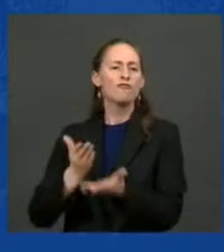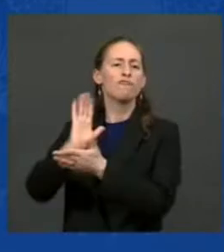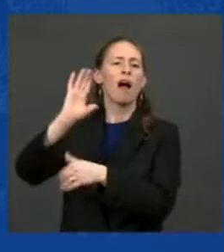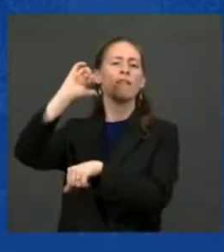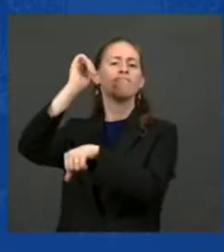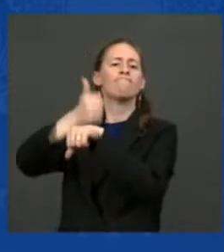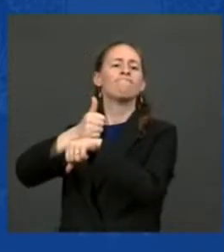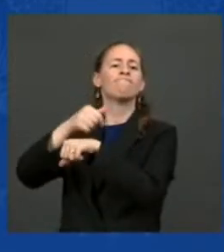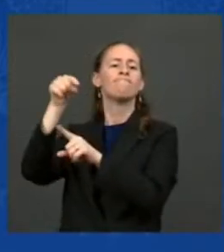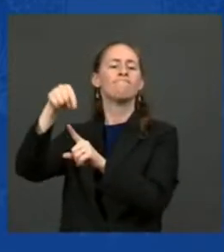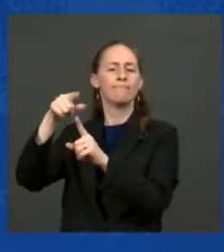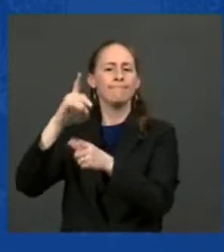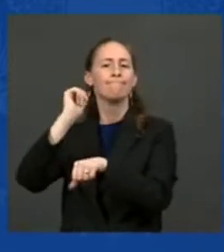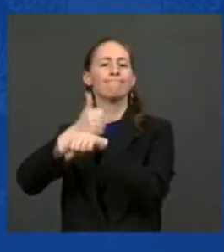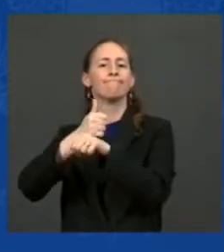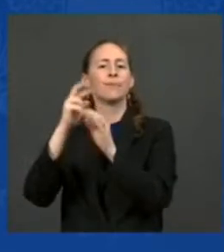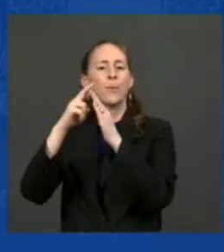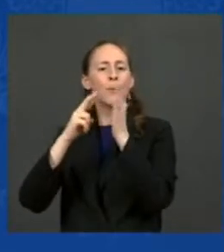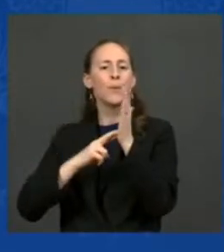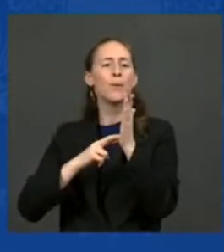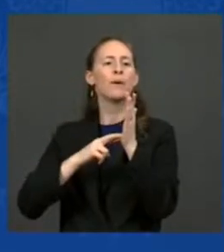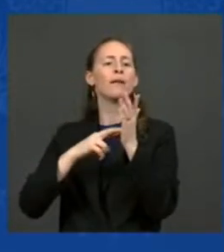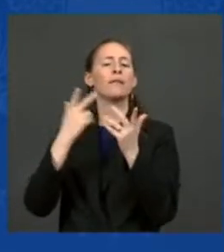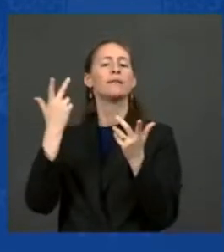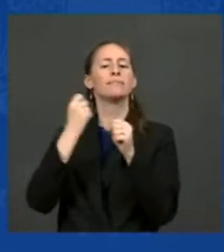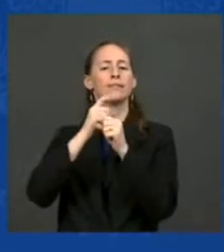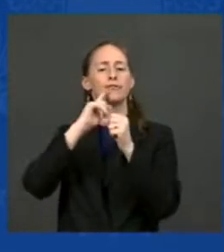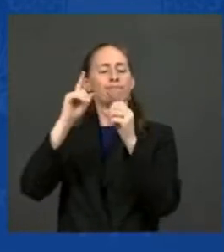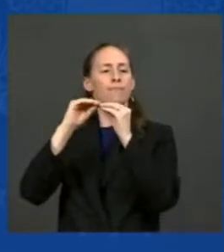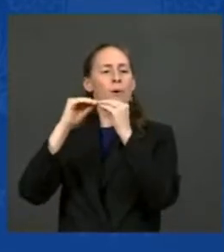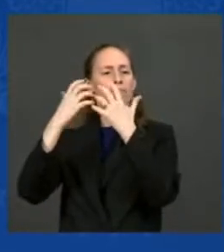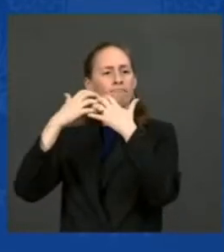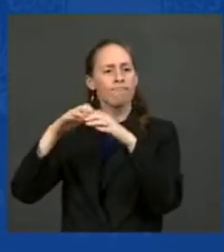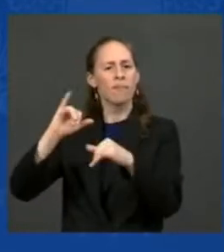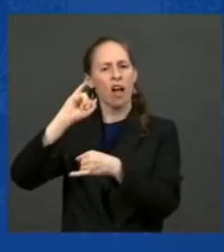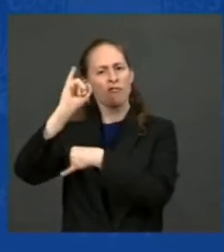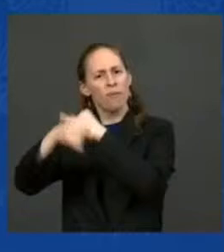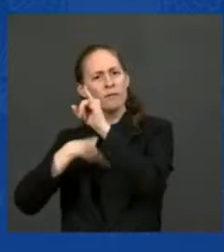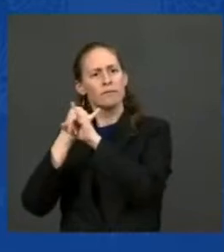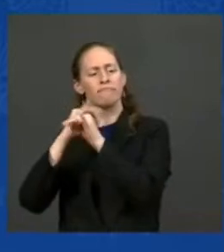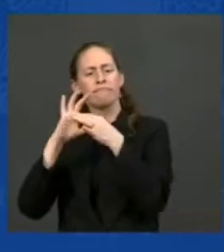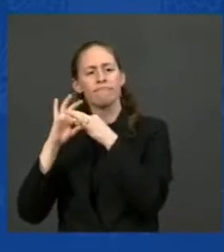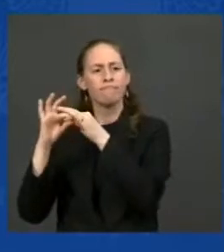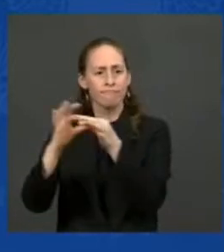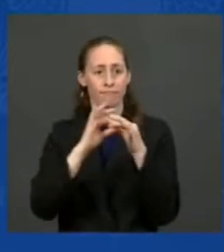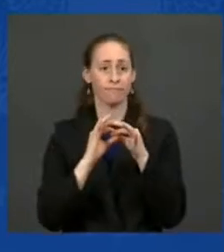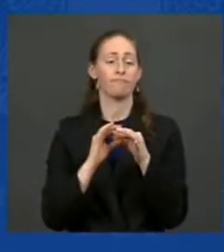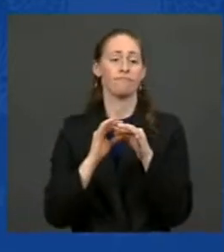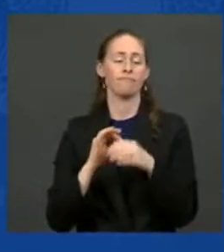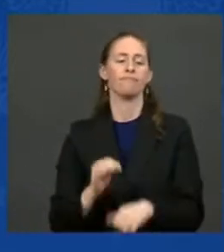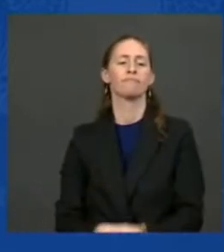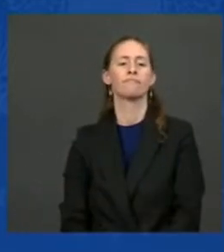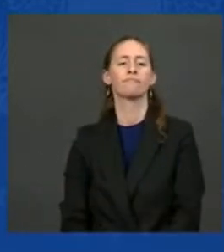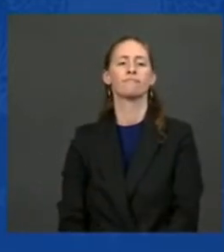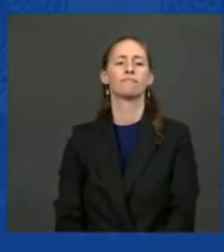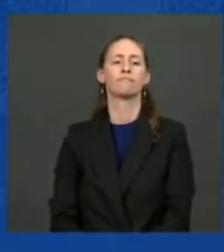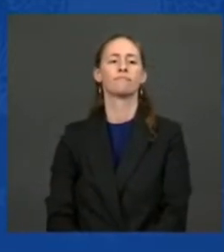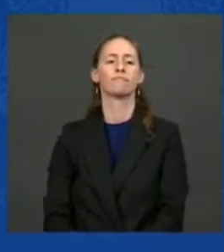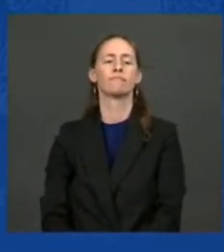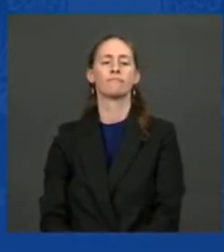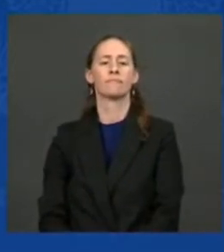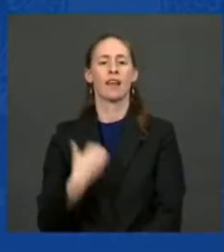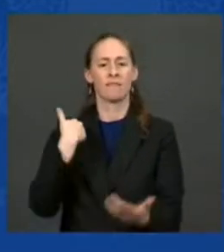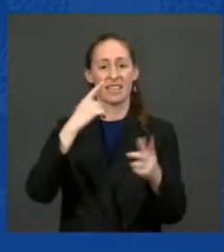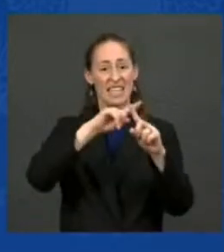international order built out of the wreckage of 2 wars, world wars, not just to prevent us from